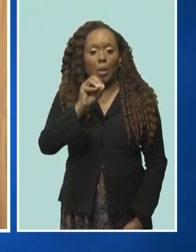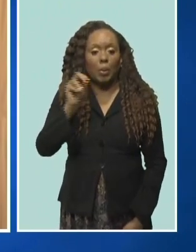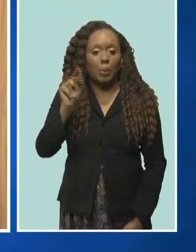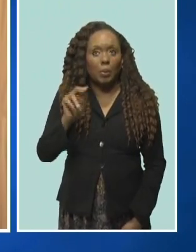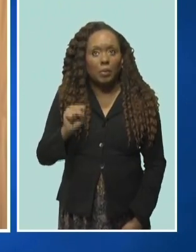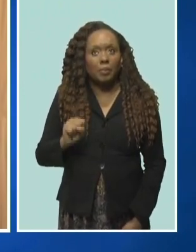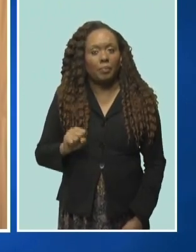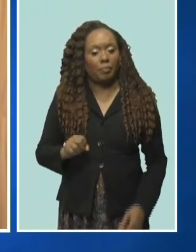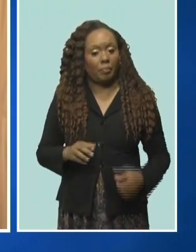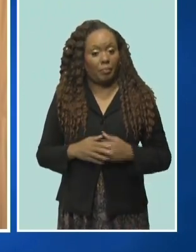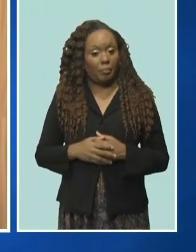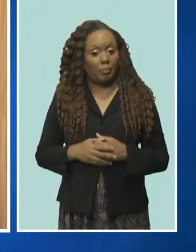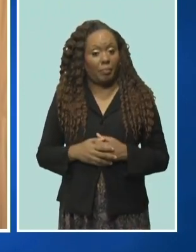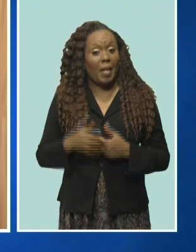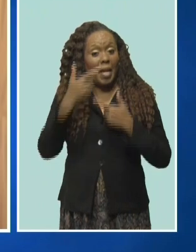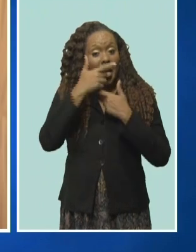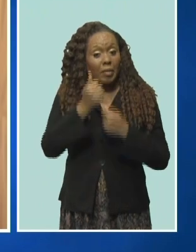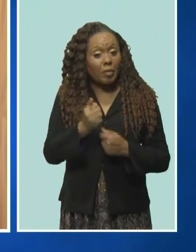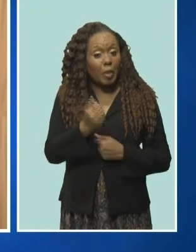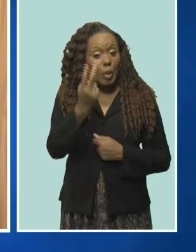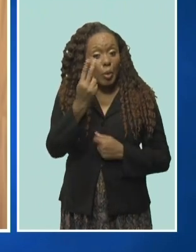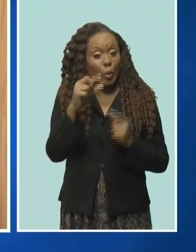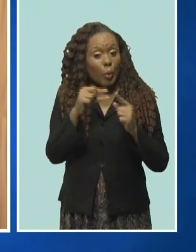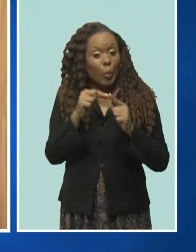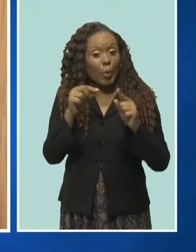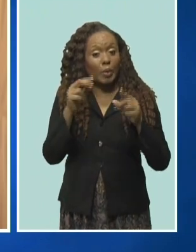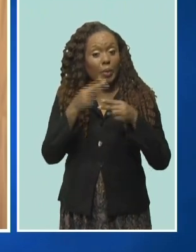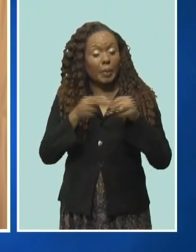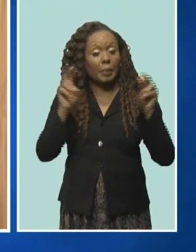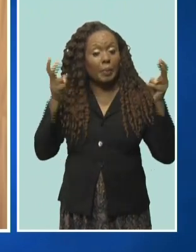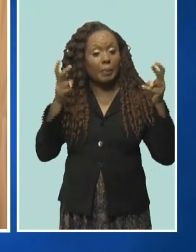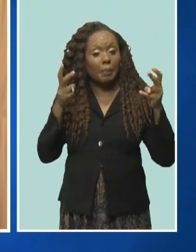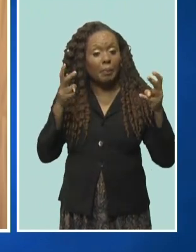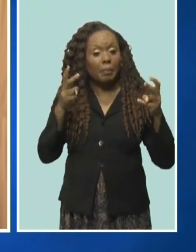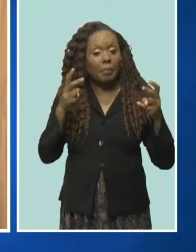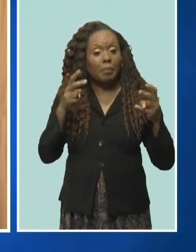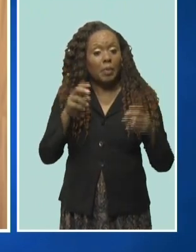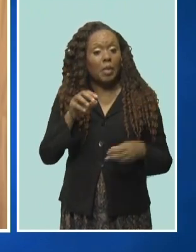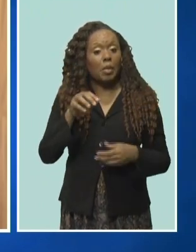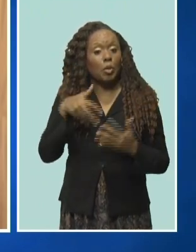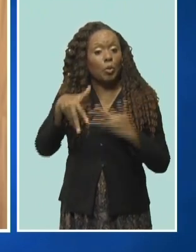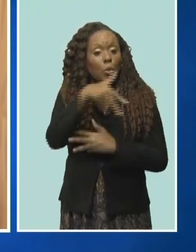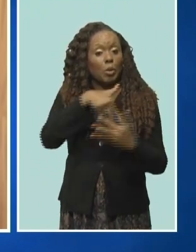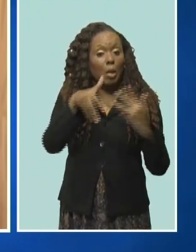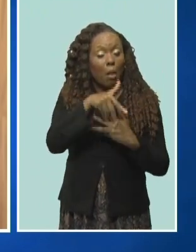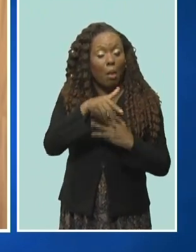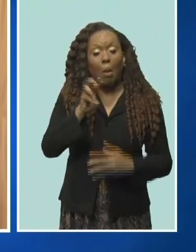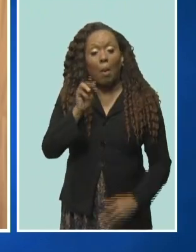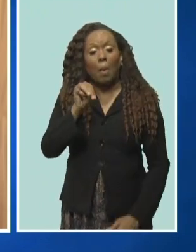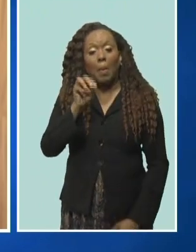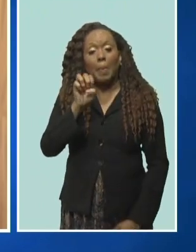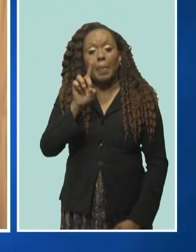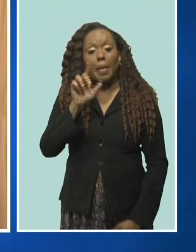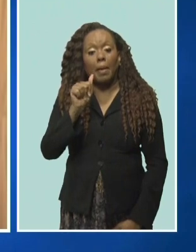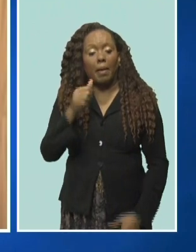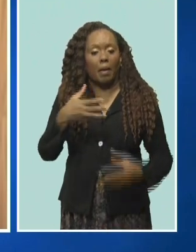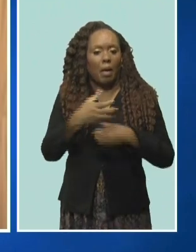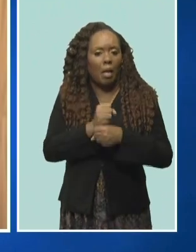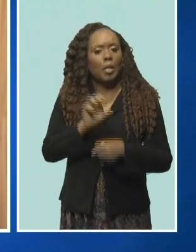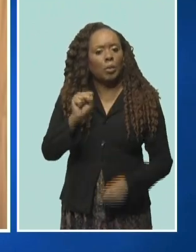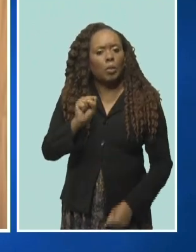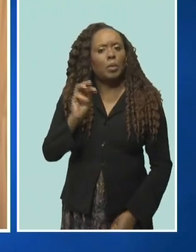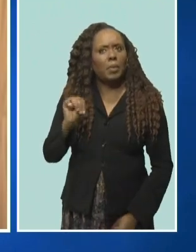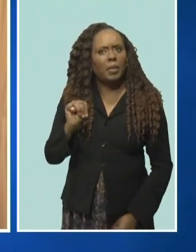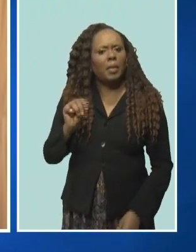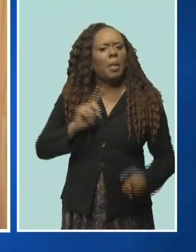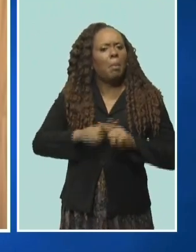called social media, as it quite often leads to antisocial behavior, and this is now being recognized the world over.